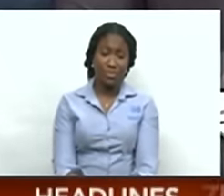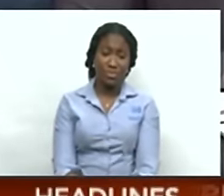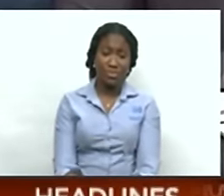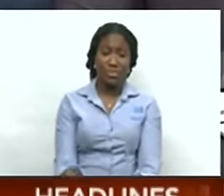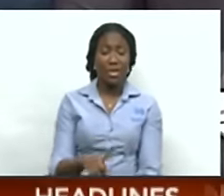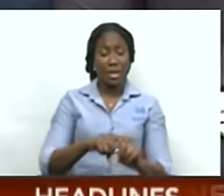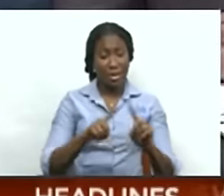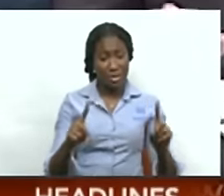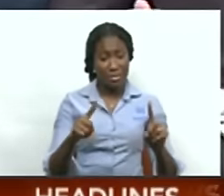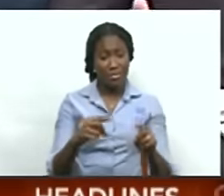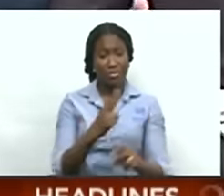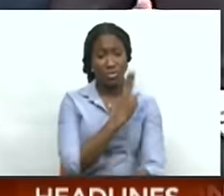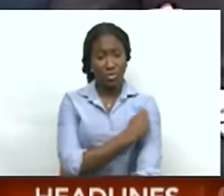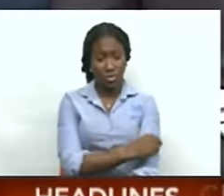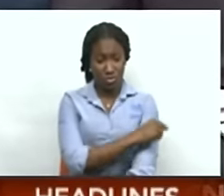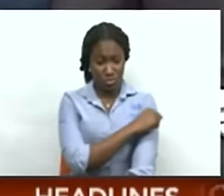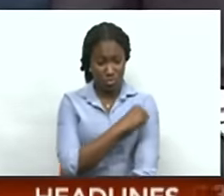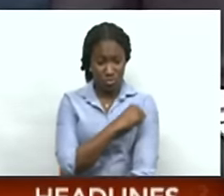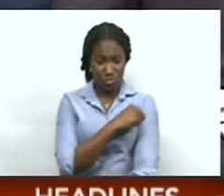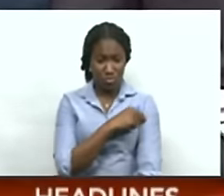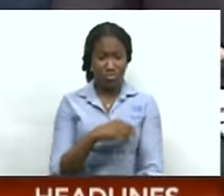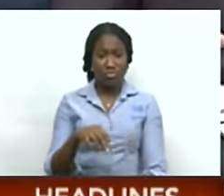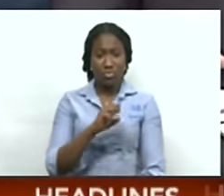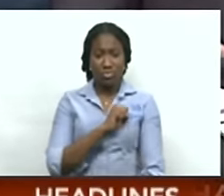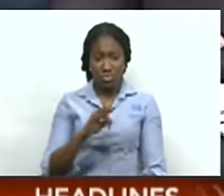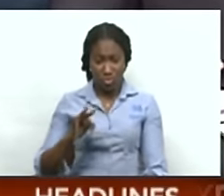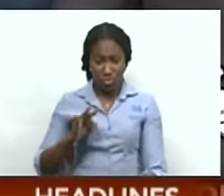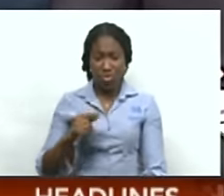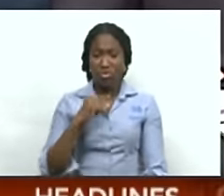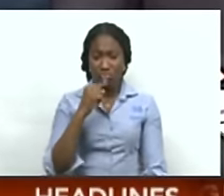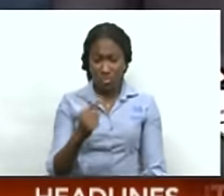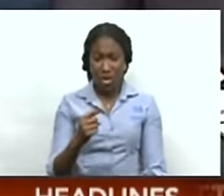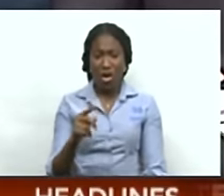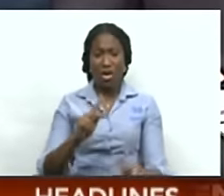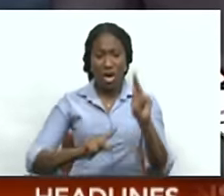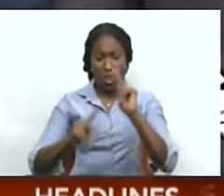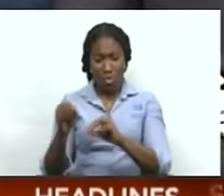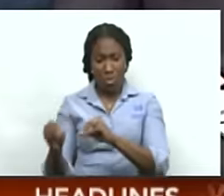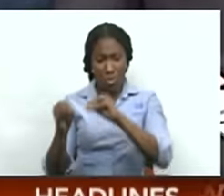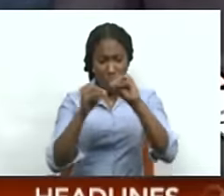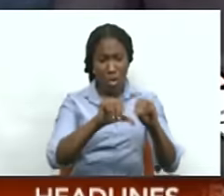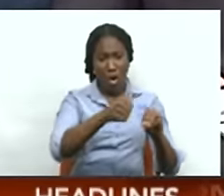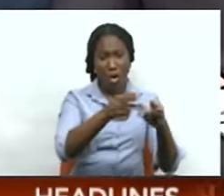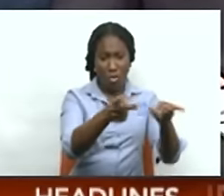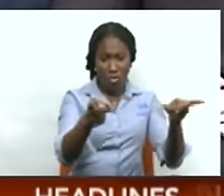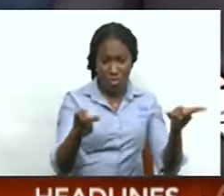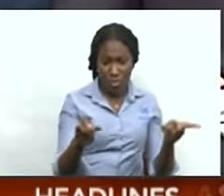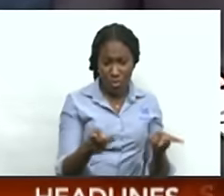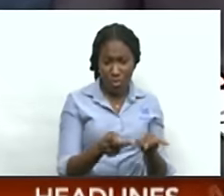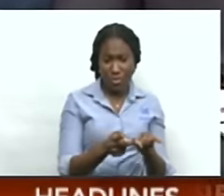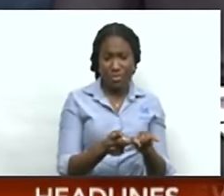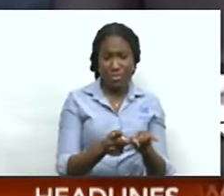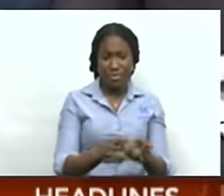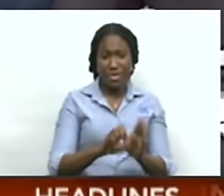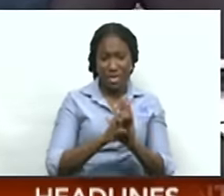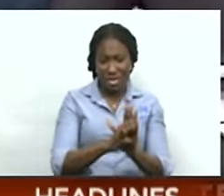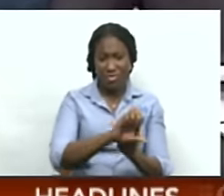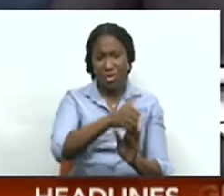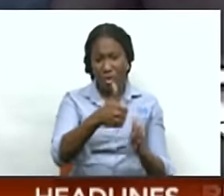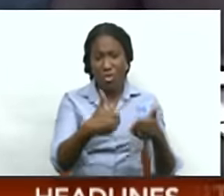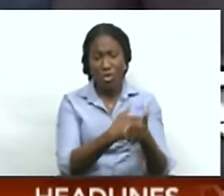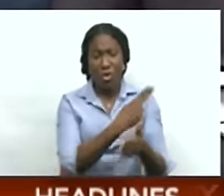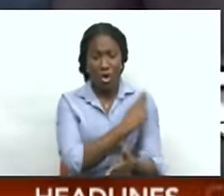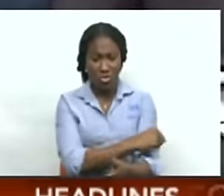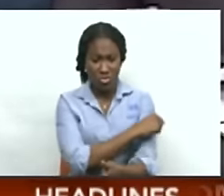began, they said patients were placed in other areas of the facility, including to the Augustus Long Hospital. The authority has also